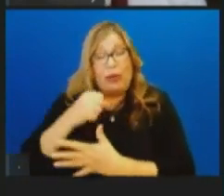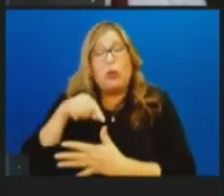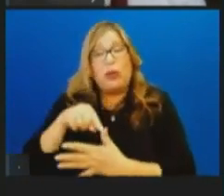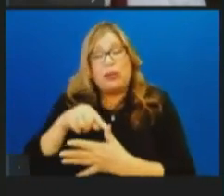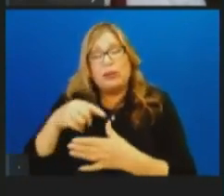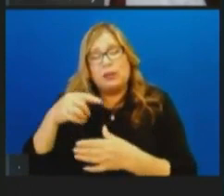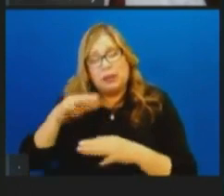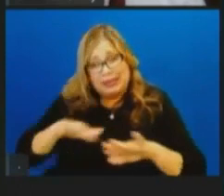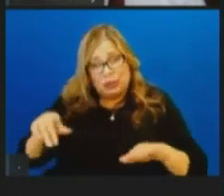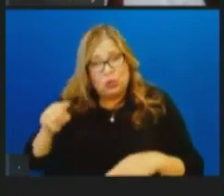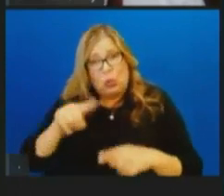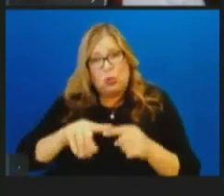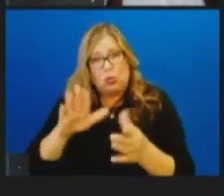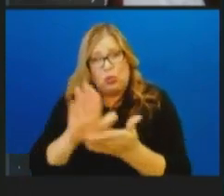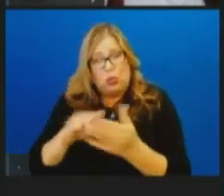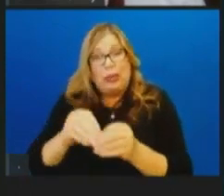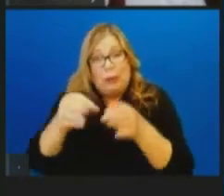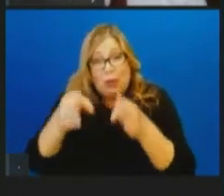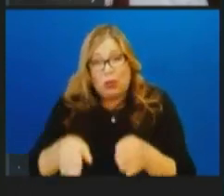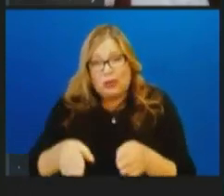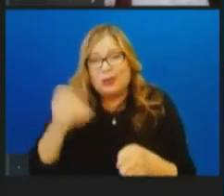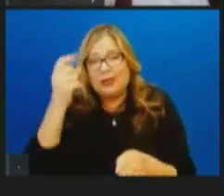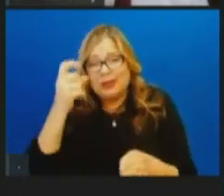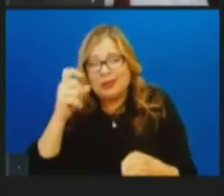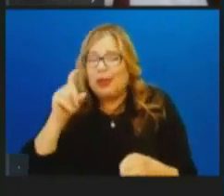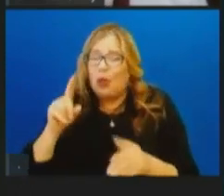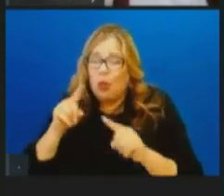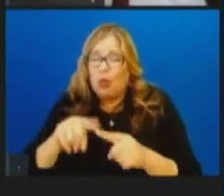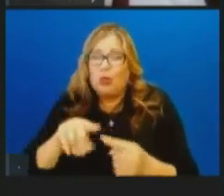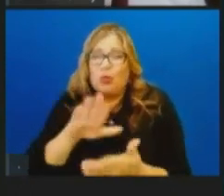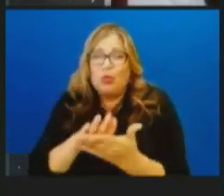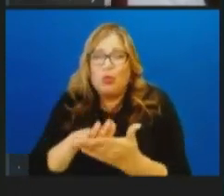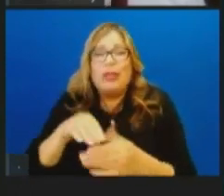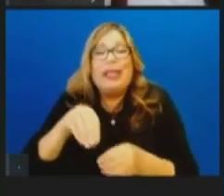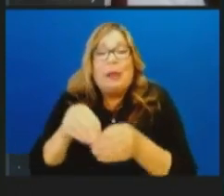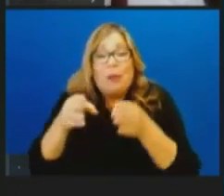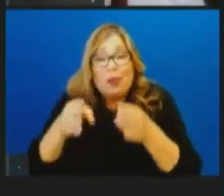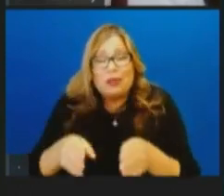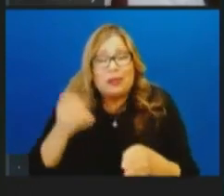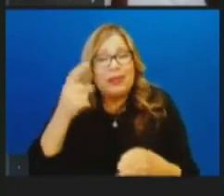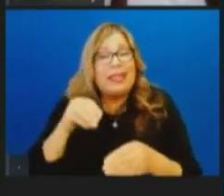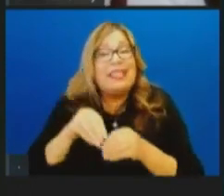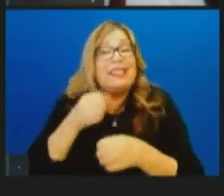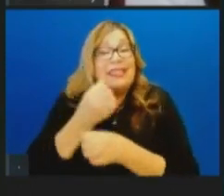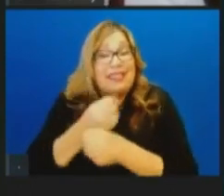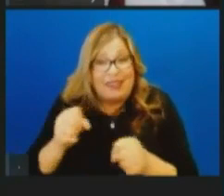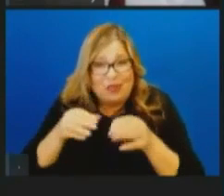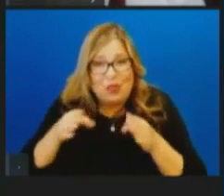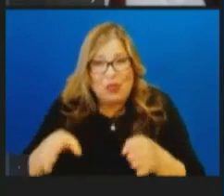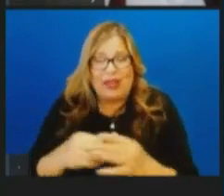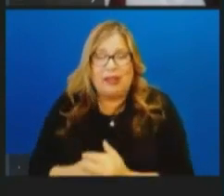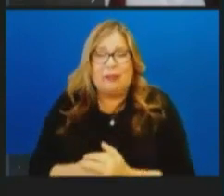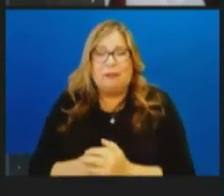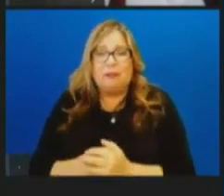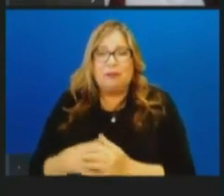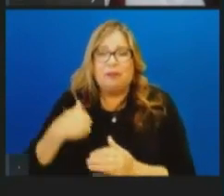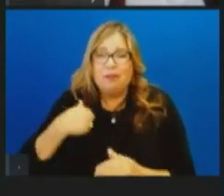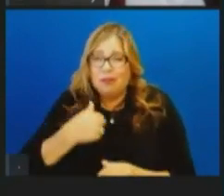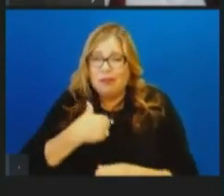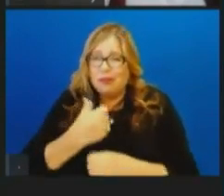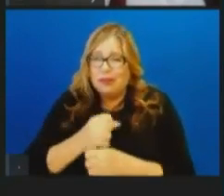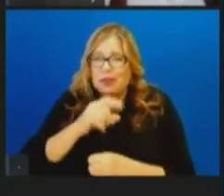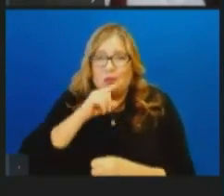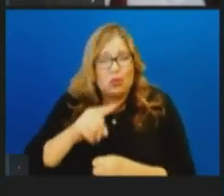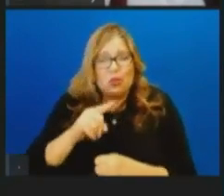in-person education. We must continue to work to ensure that low risk of catching COVID in schools that we've seen throughout this year, it's